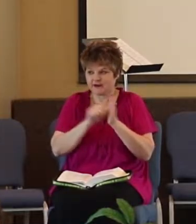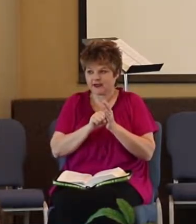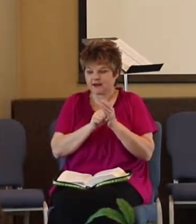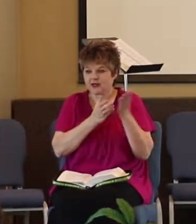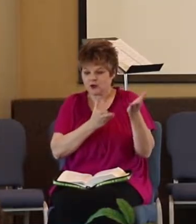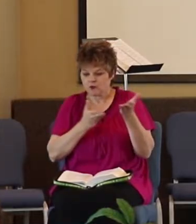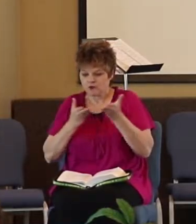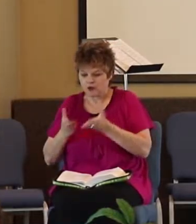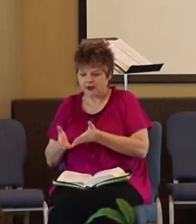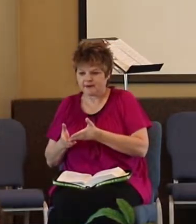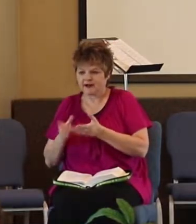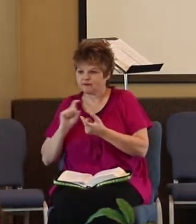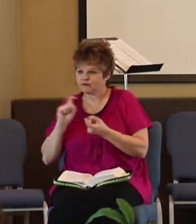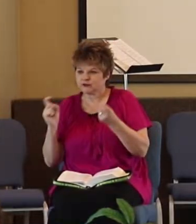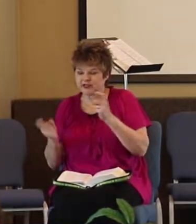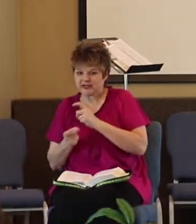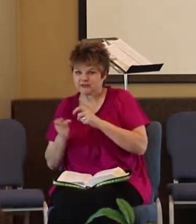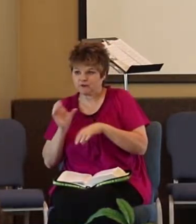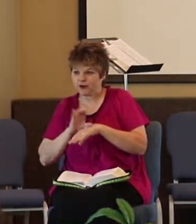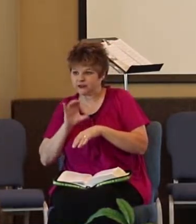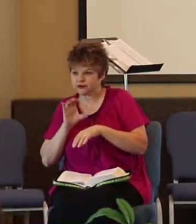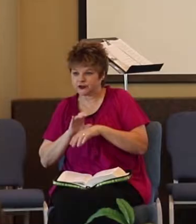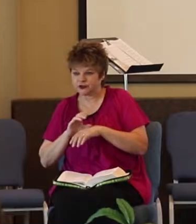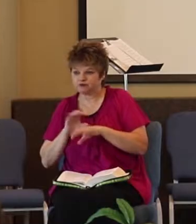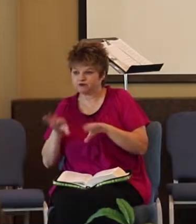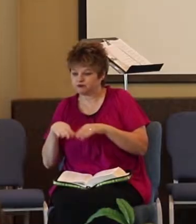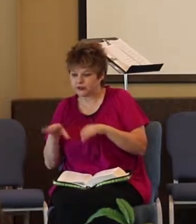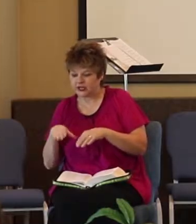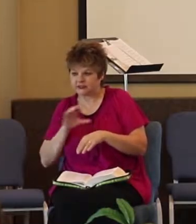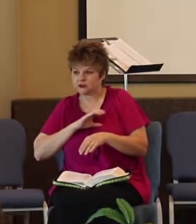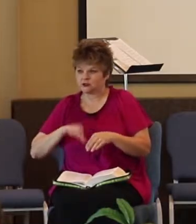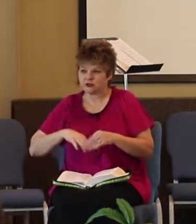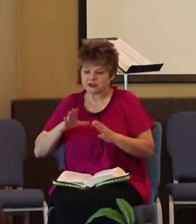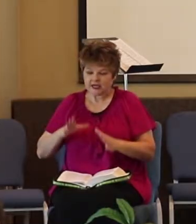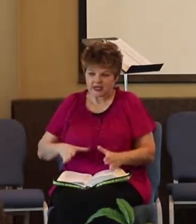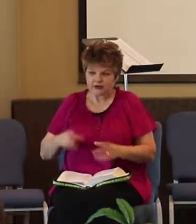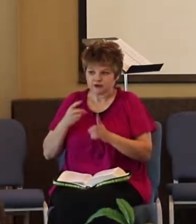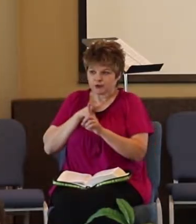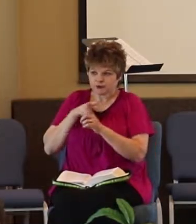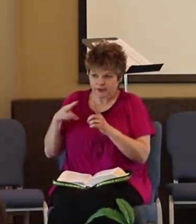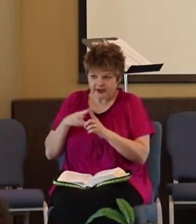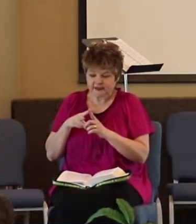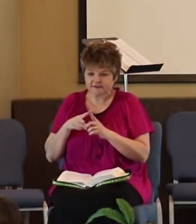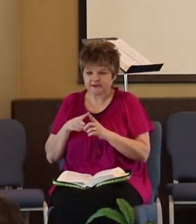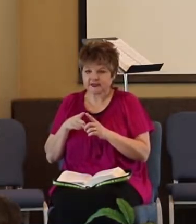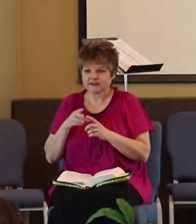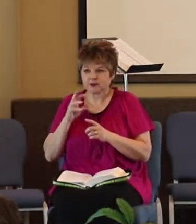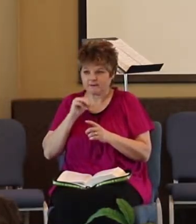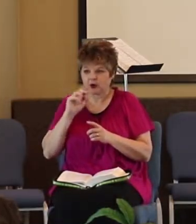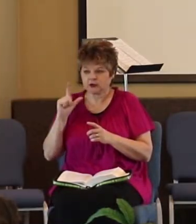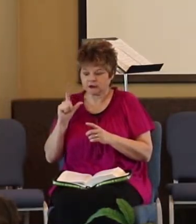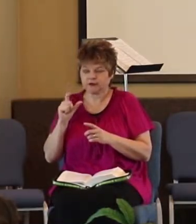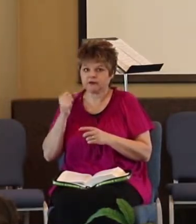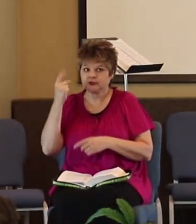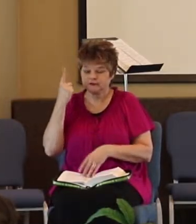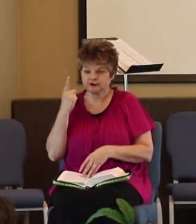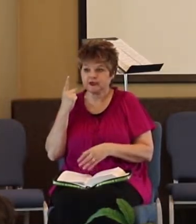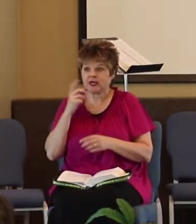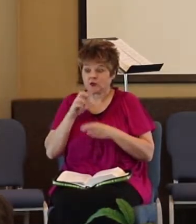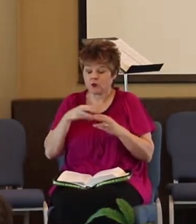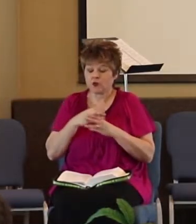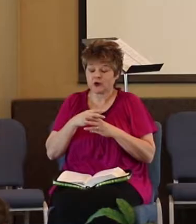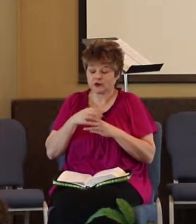Reformation that changed what church looks like and what Christianity looks like, because he came to realize and the world came to realize